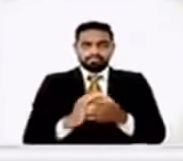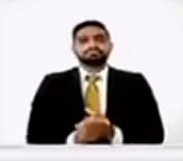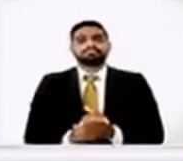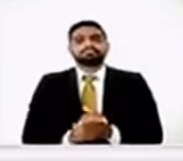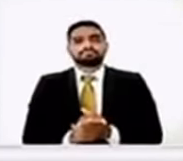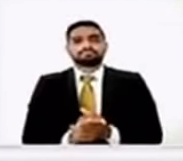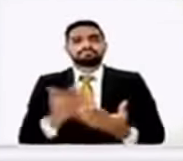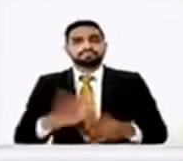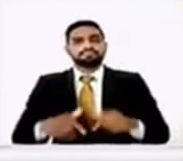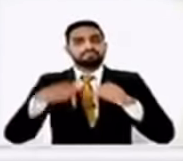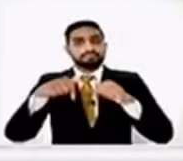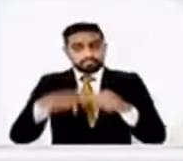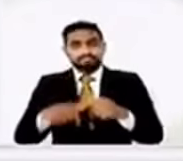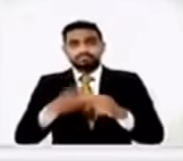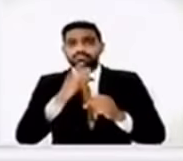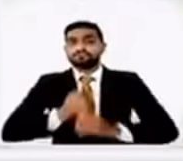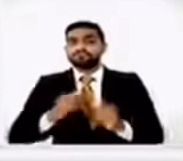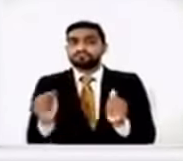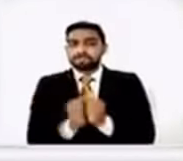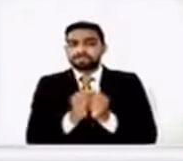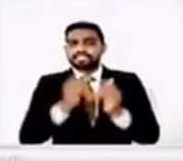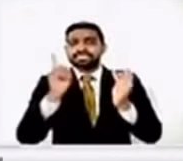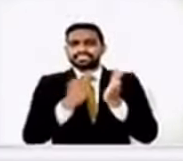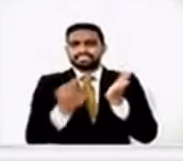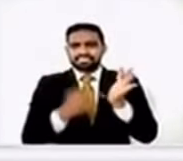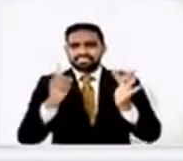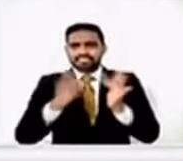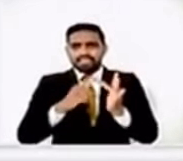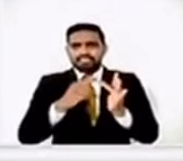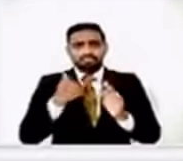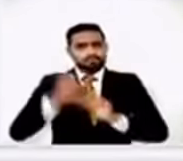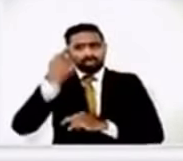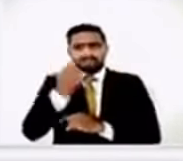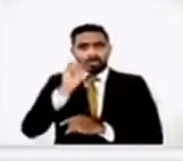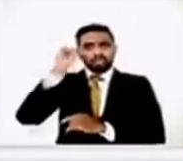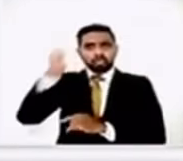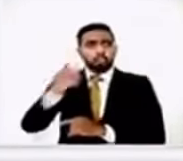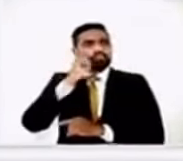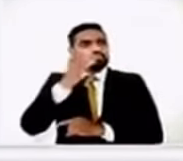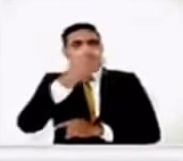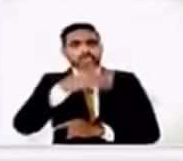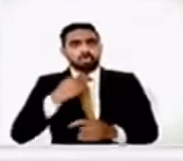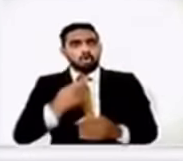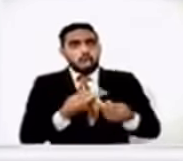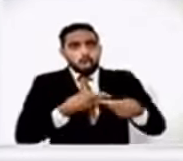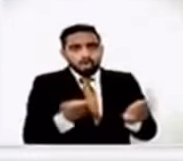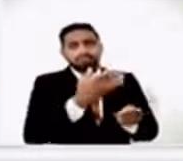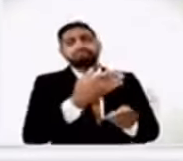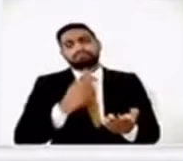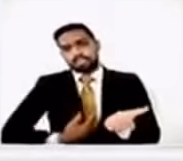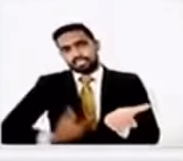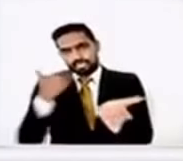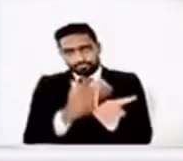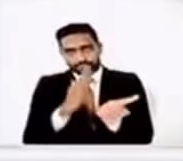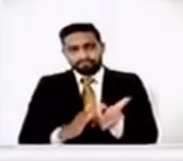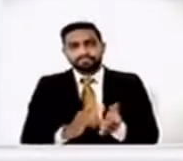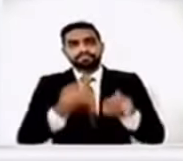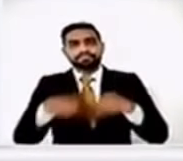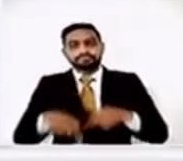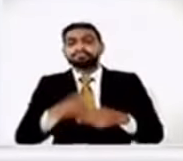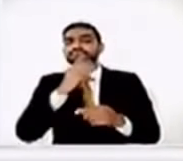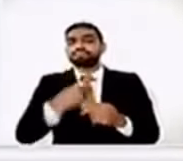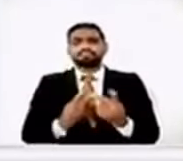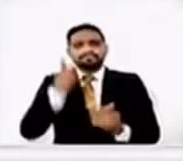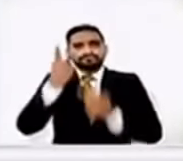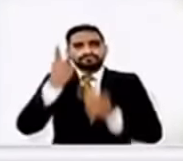to ETI depositors. Proposal to extend concessions granted to the tourism sector under the